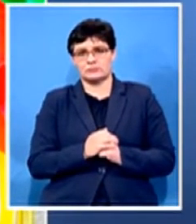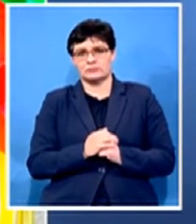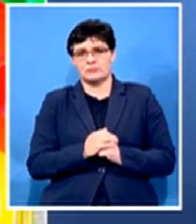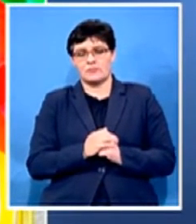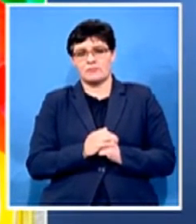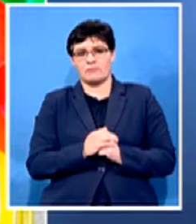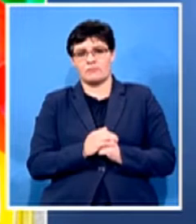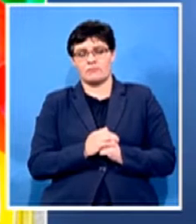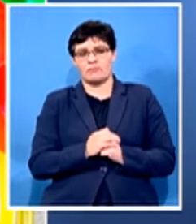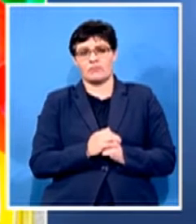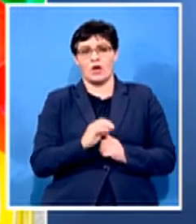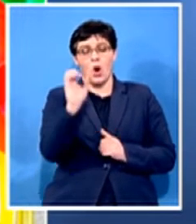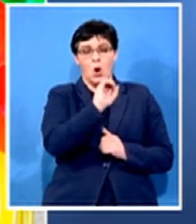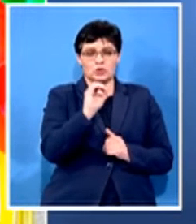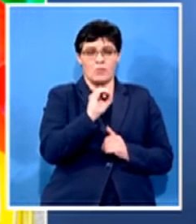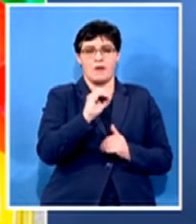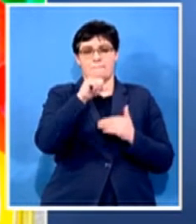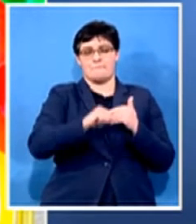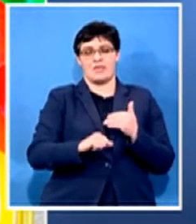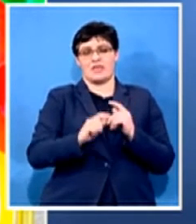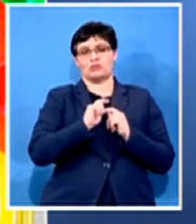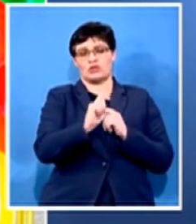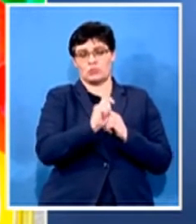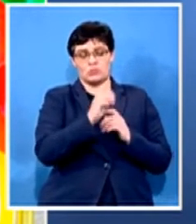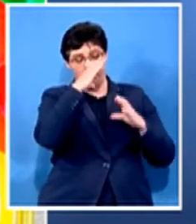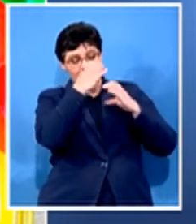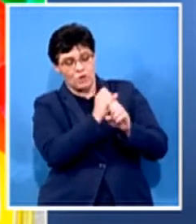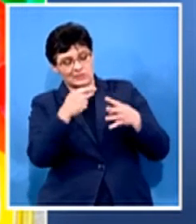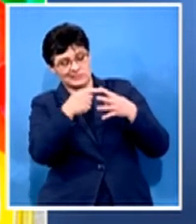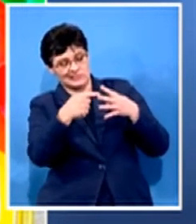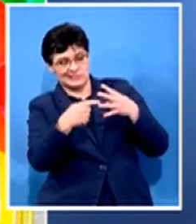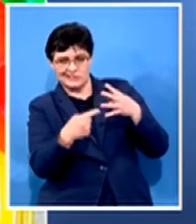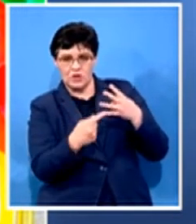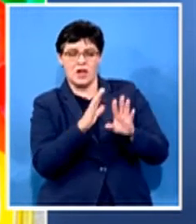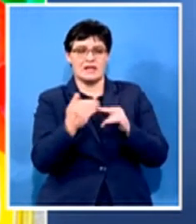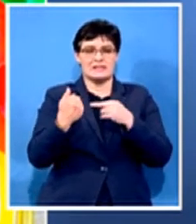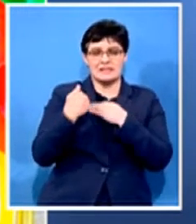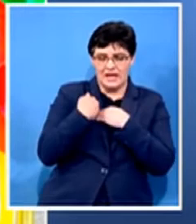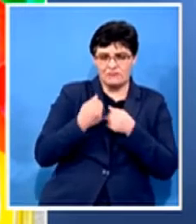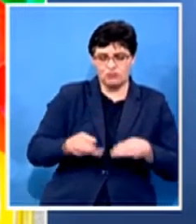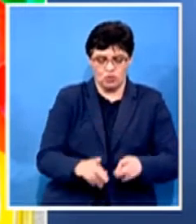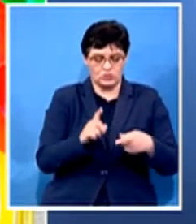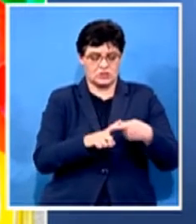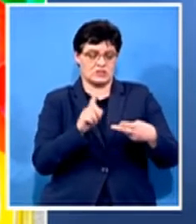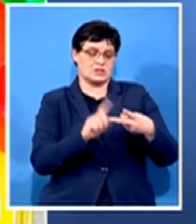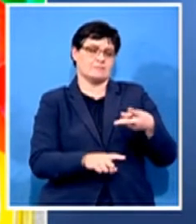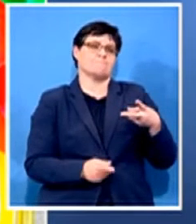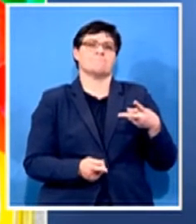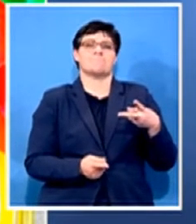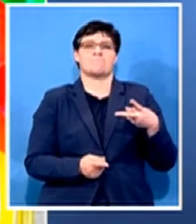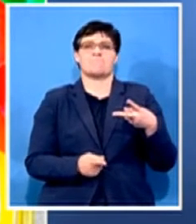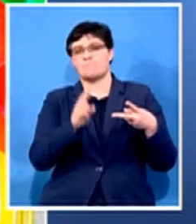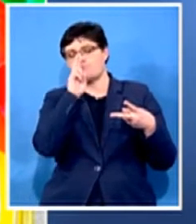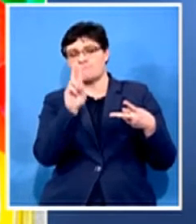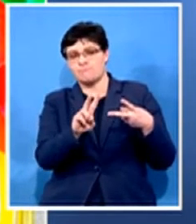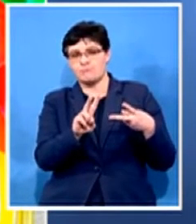we're focusing on a number of things, including safety on our road. We're also taking a look at road infrastructure. On the 1st